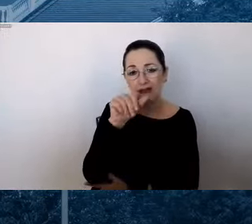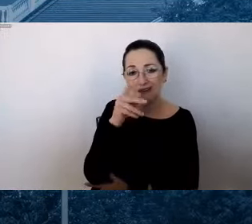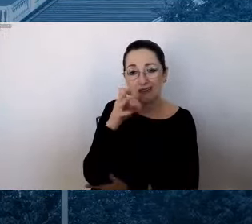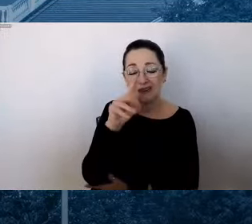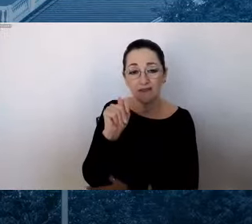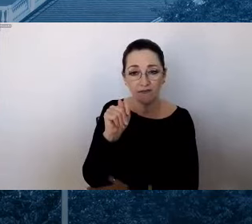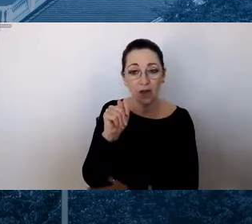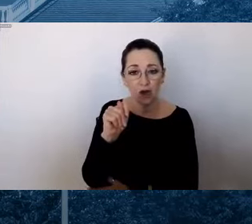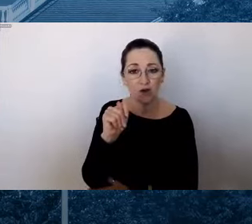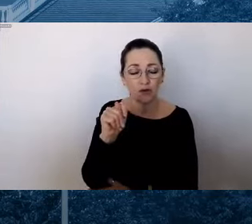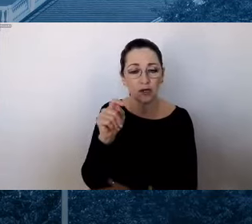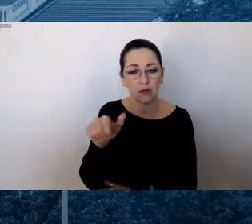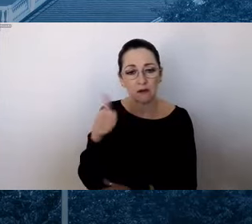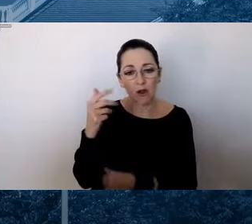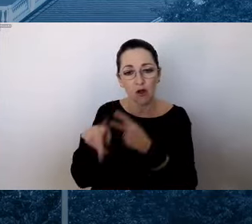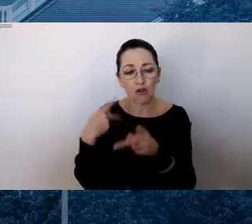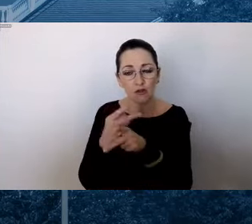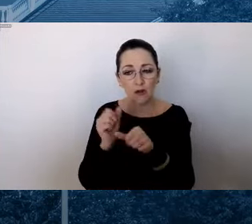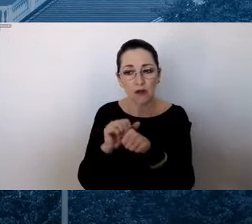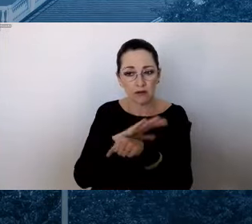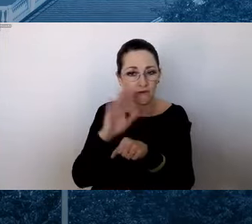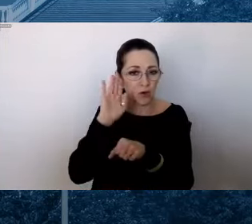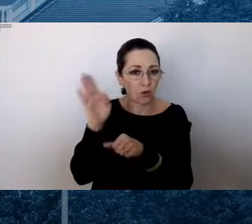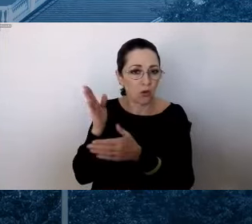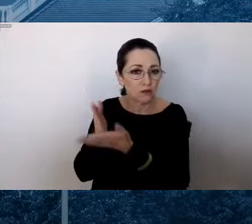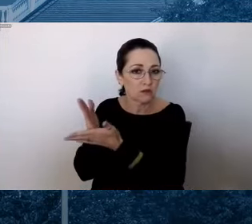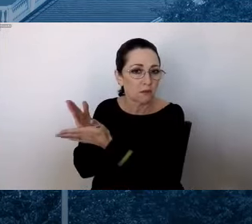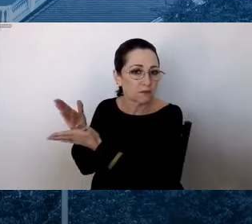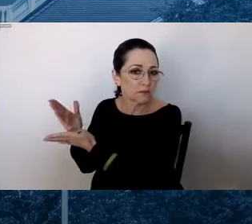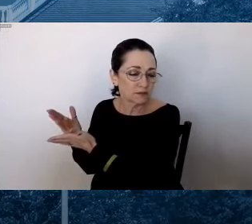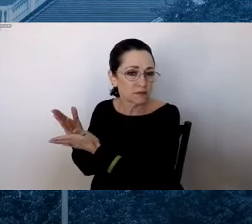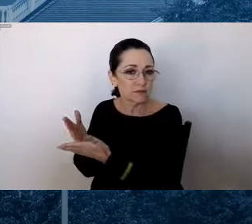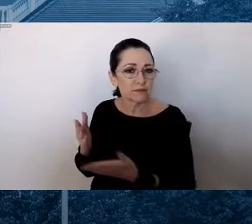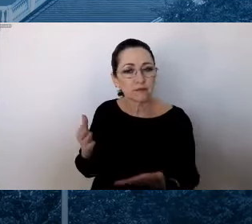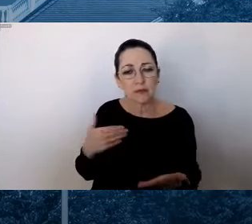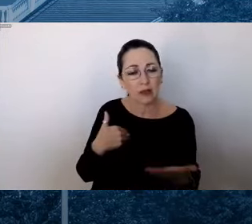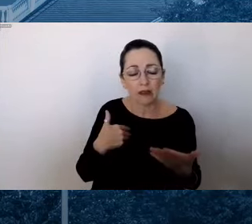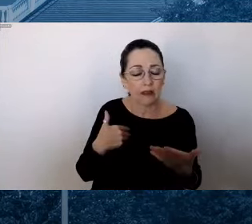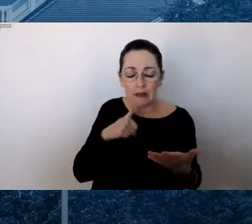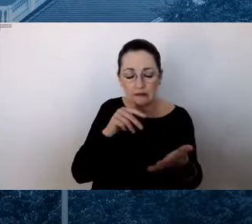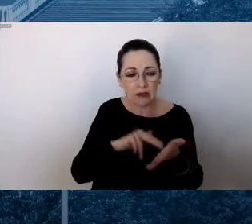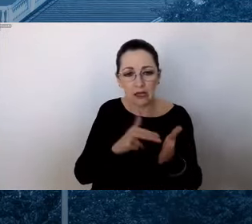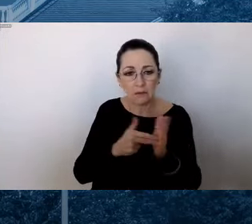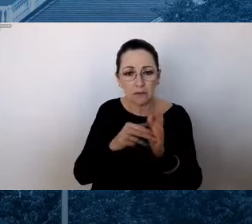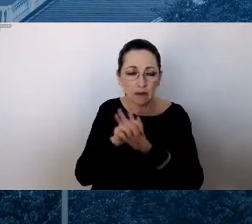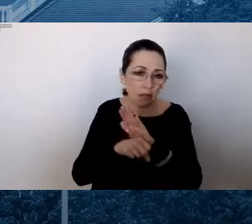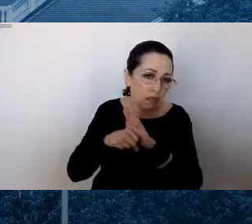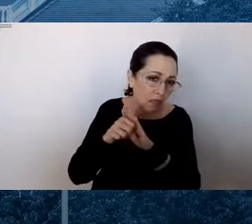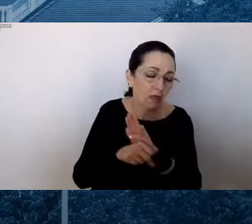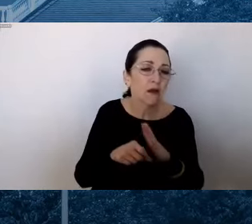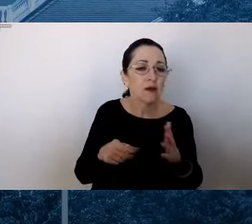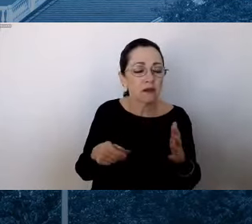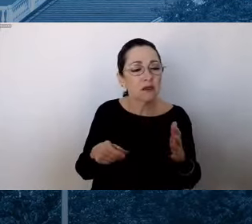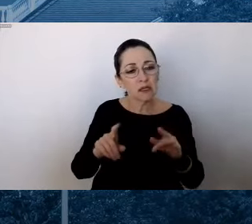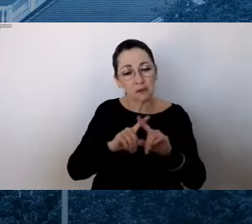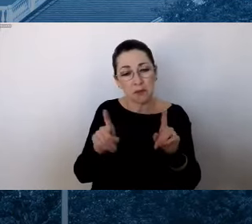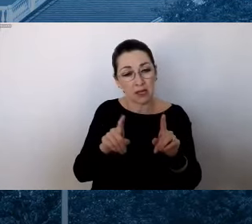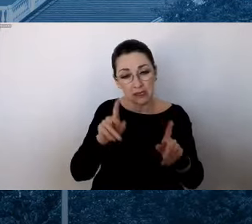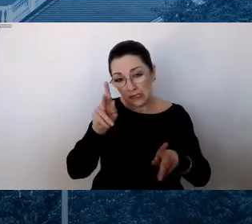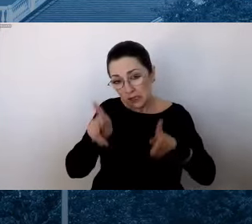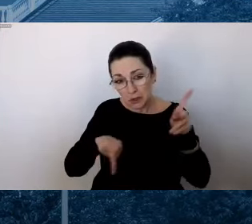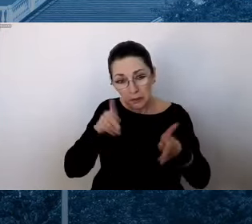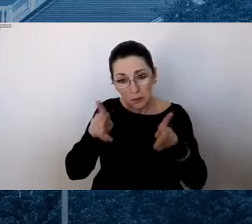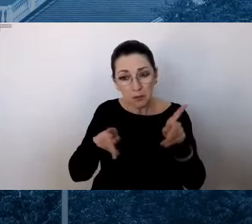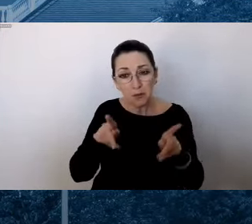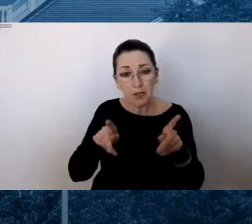dead horse, but a point that you've mentioned a couple of times now is, and Governor, convincing people who have read